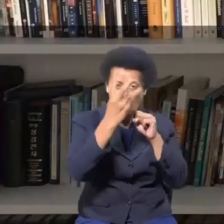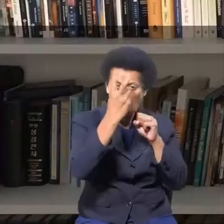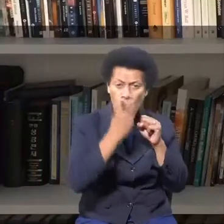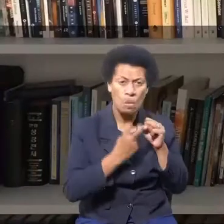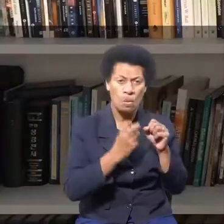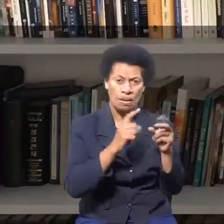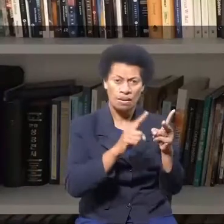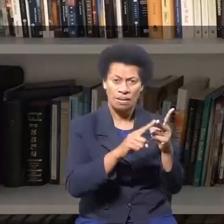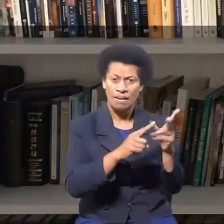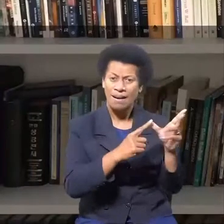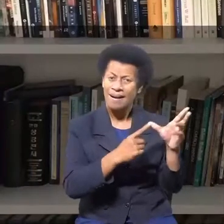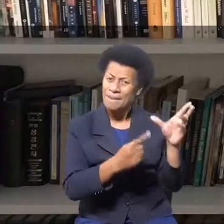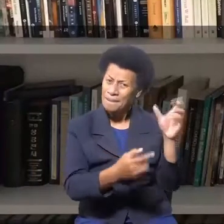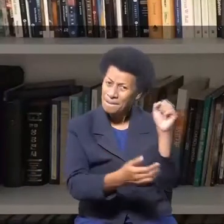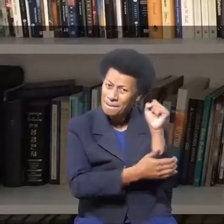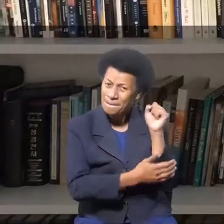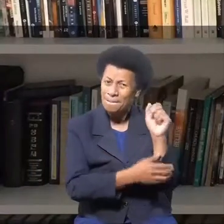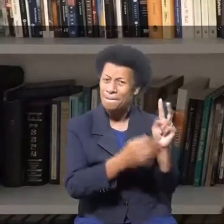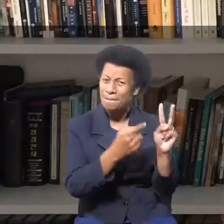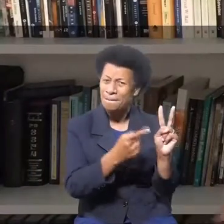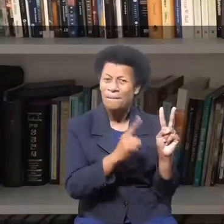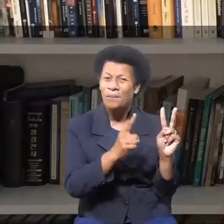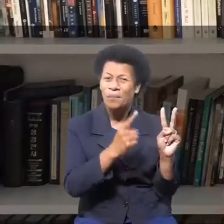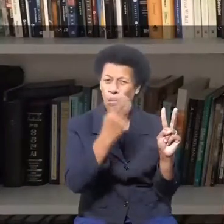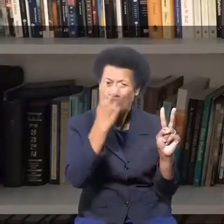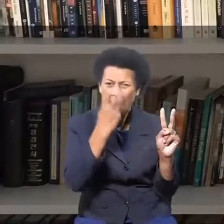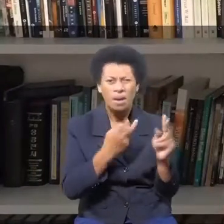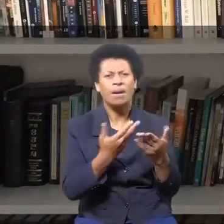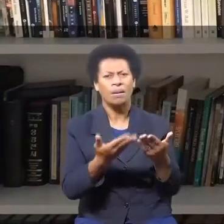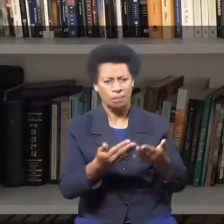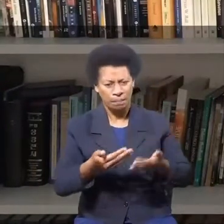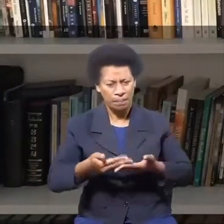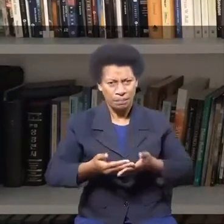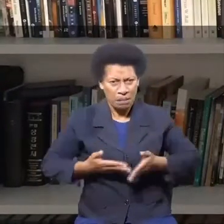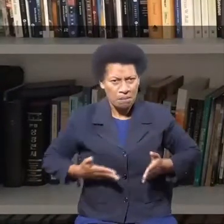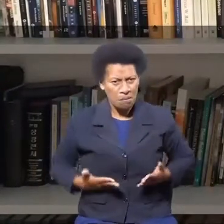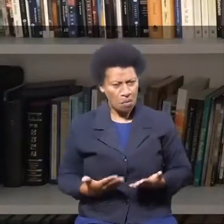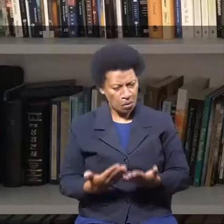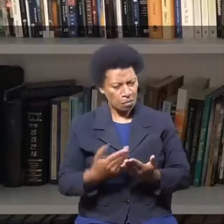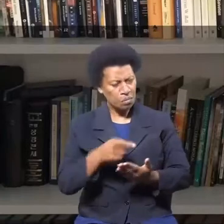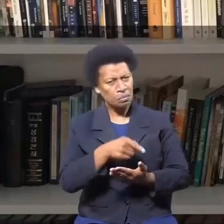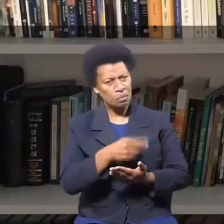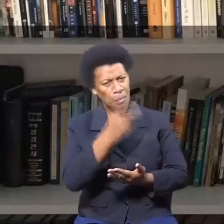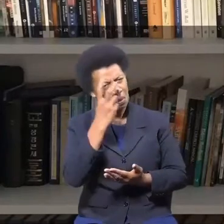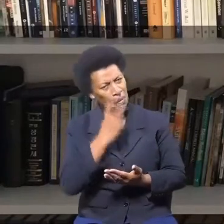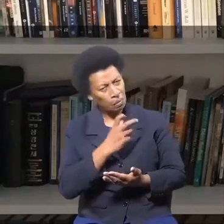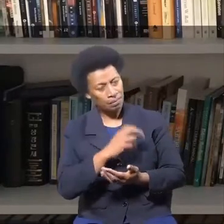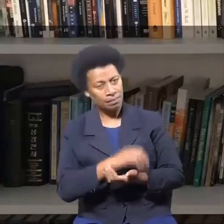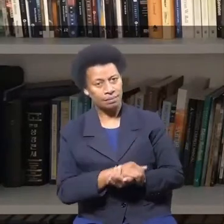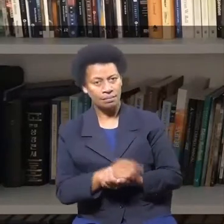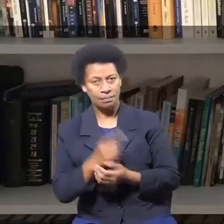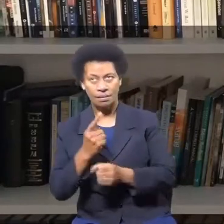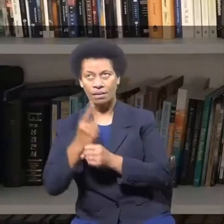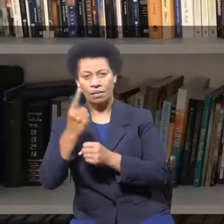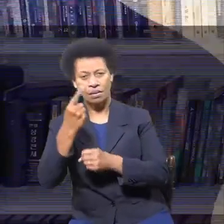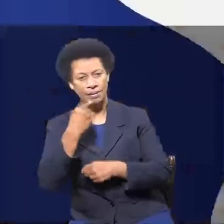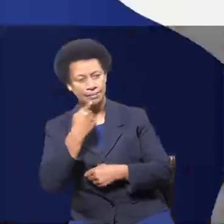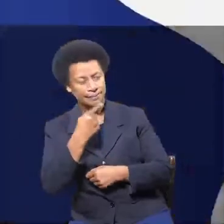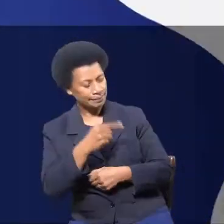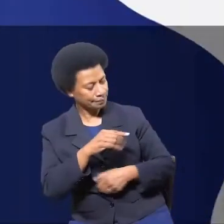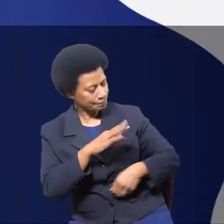old. Abraham was old too. How can you have a child when you're old? And then God looked Abraham in the eye and he